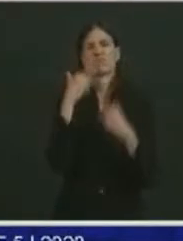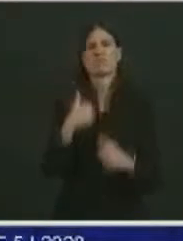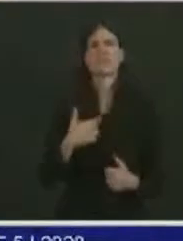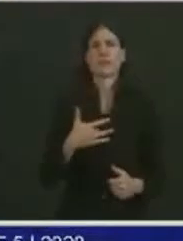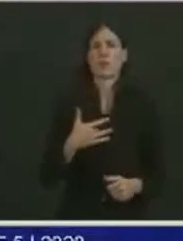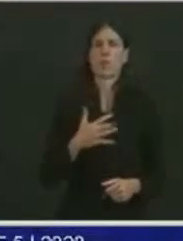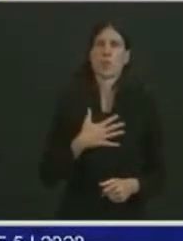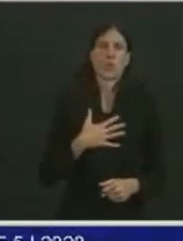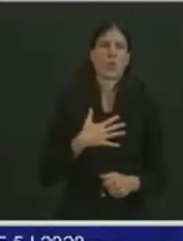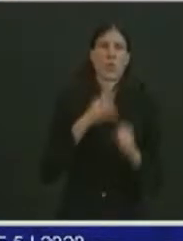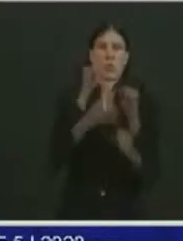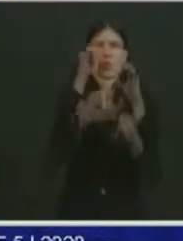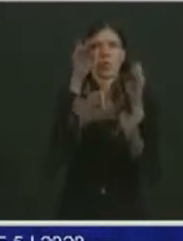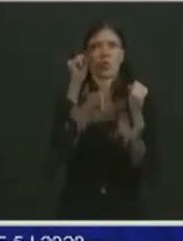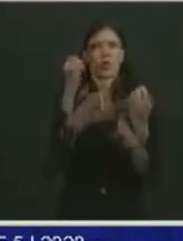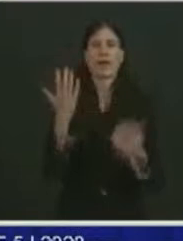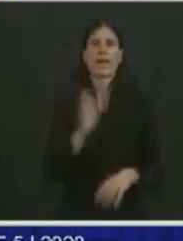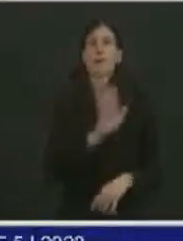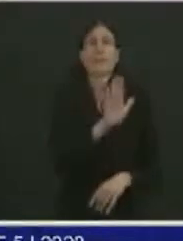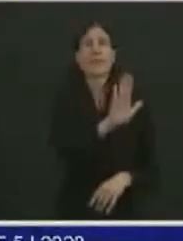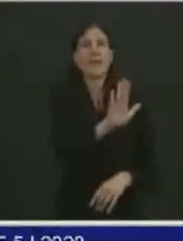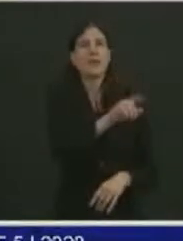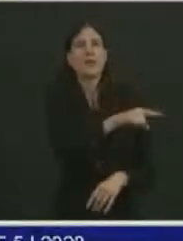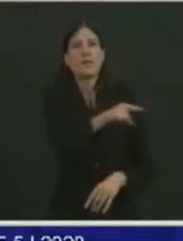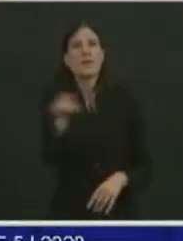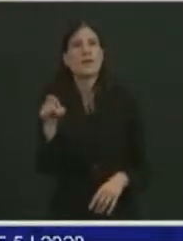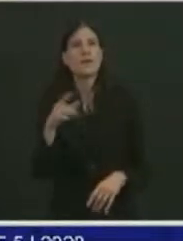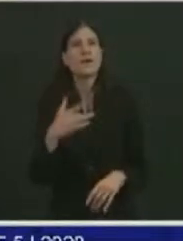profoundly they feel unheard